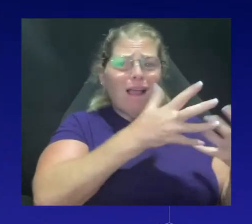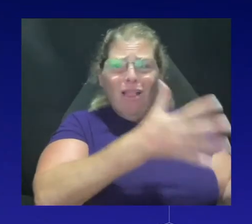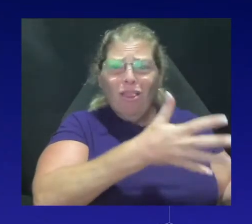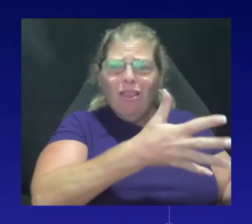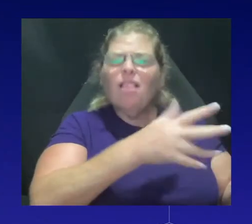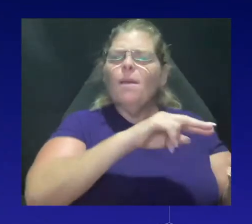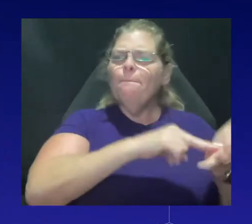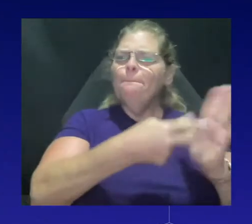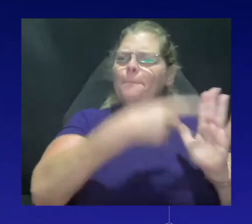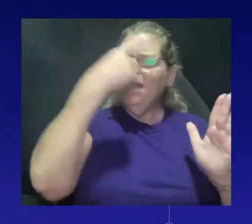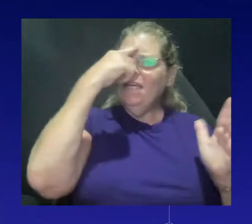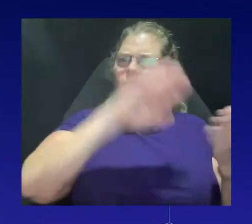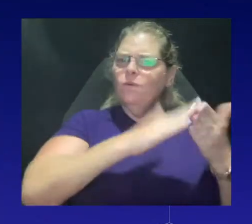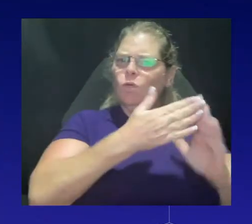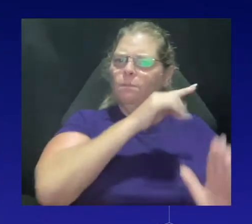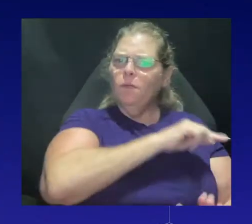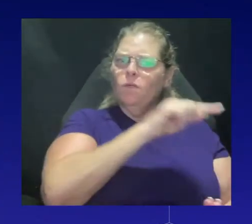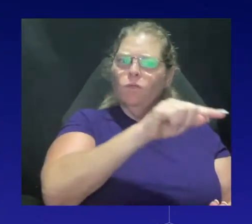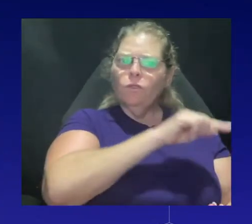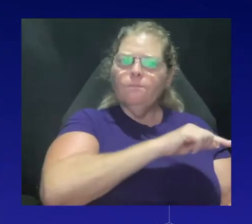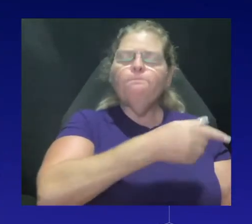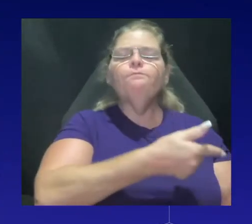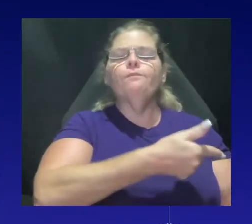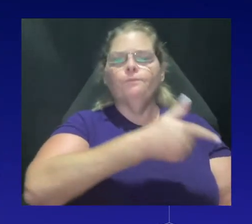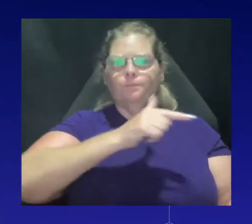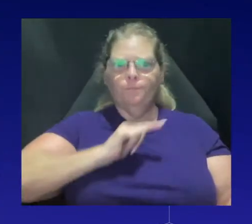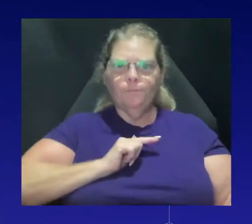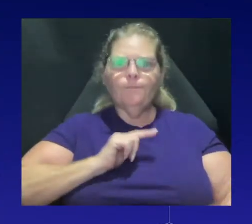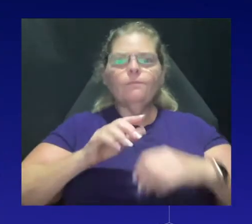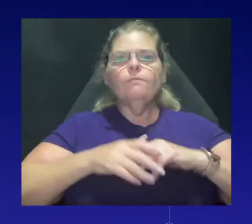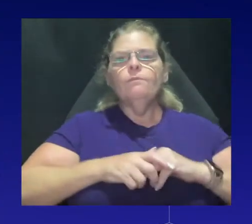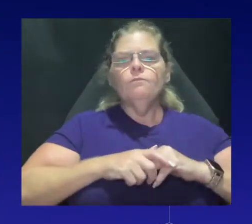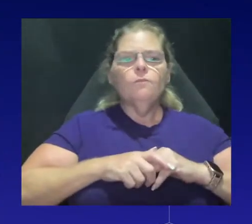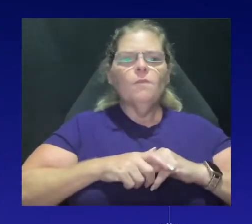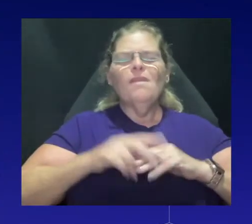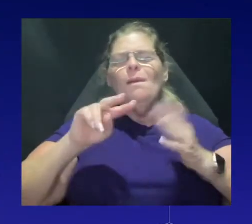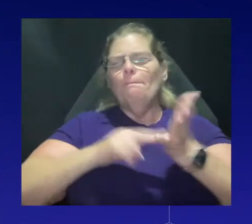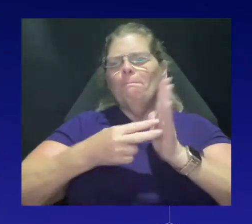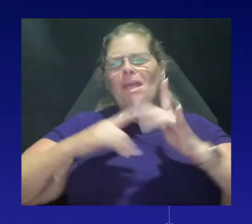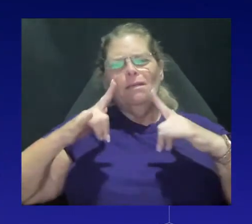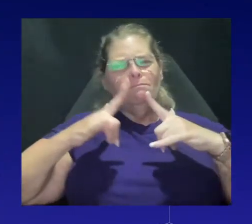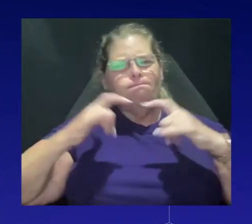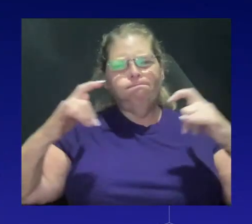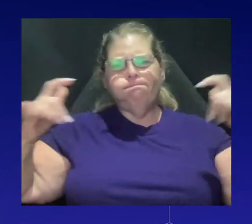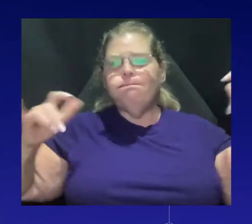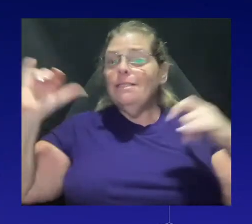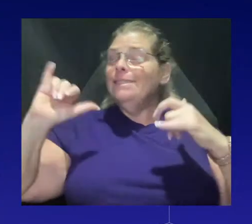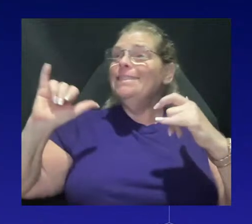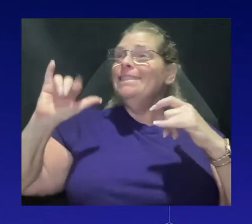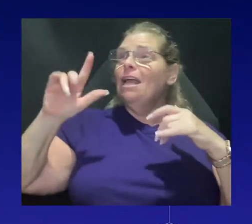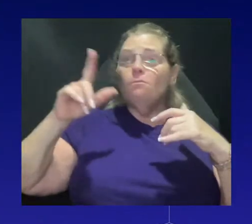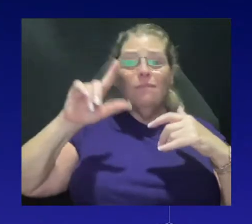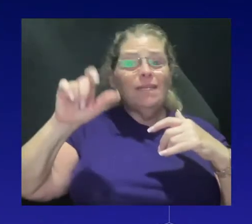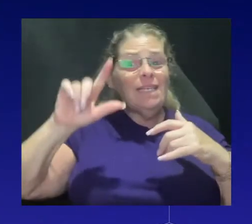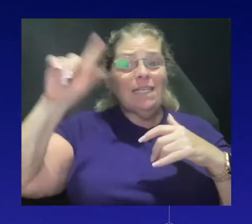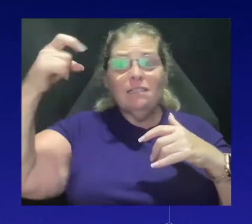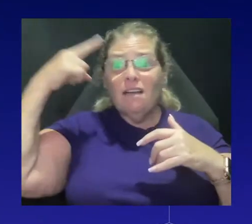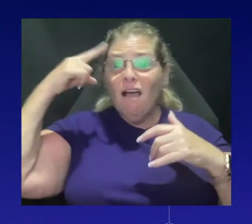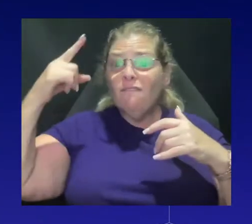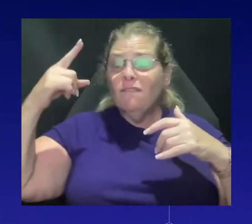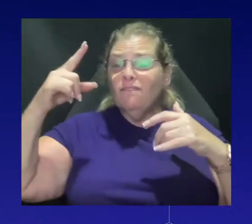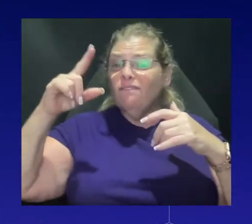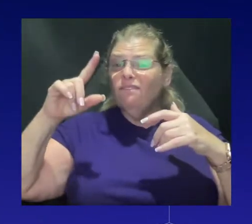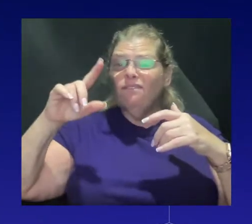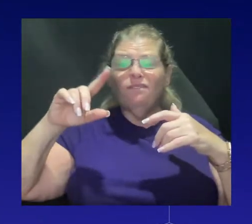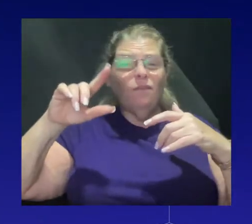That means a multiplicity of things. It's going to take, just like it takes an all-of-government approach federally, it will take an